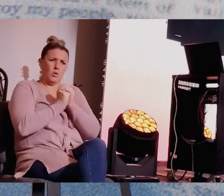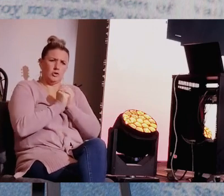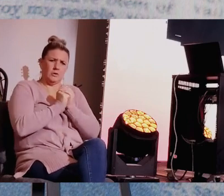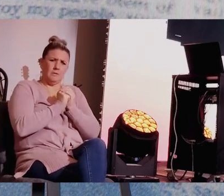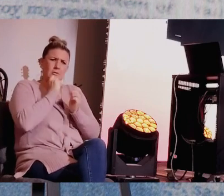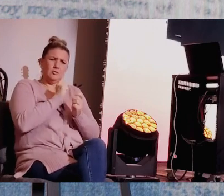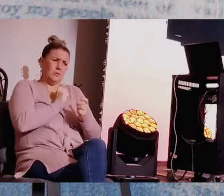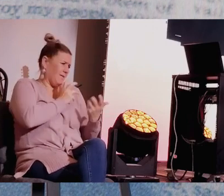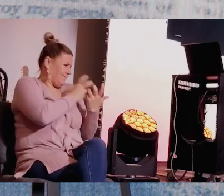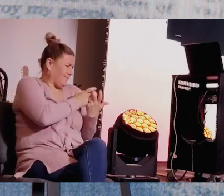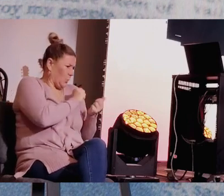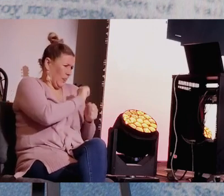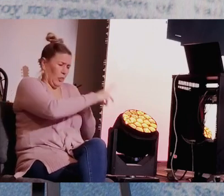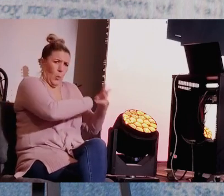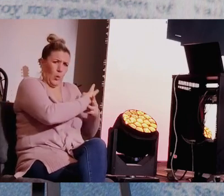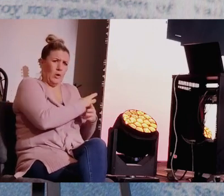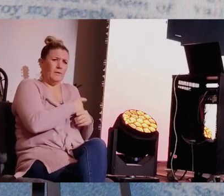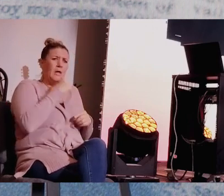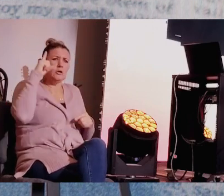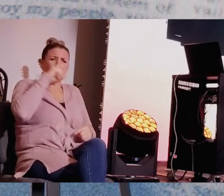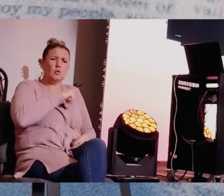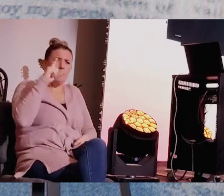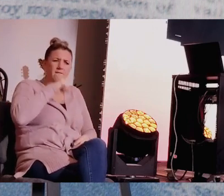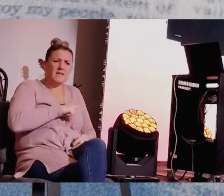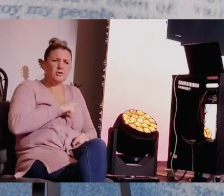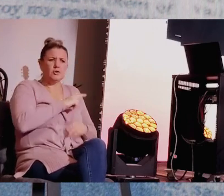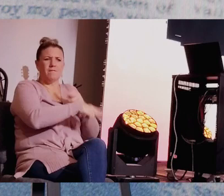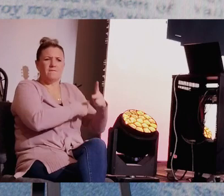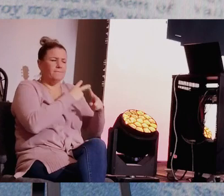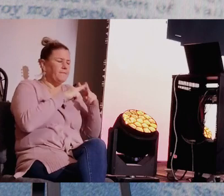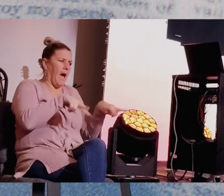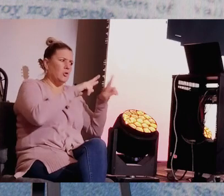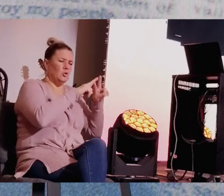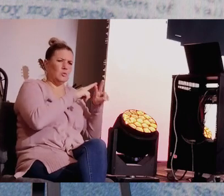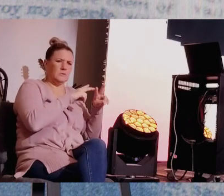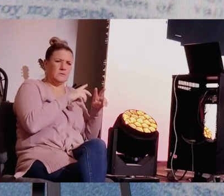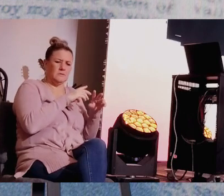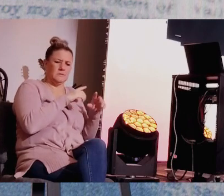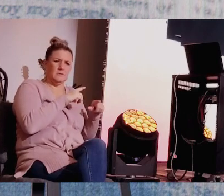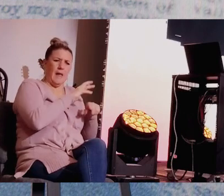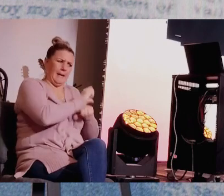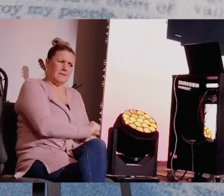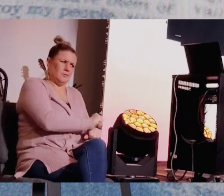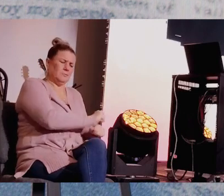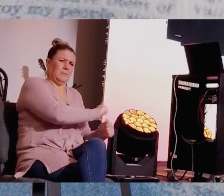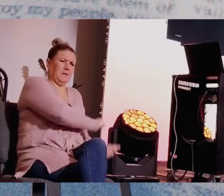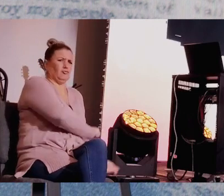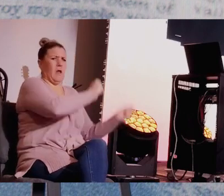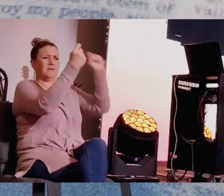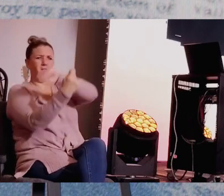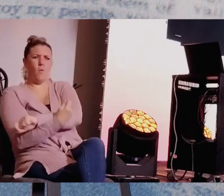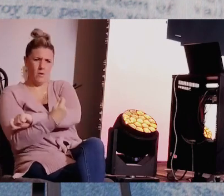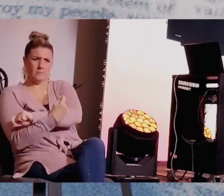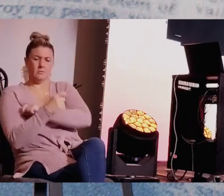conformed to this world any longer with its superficial values and customs, but be what? Transformed. I'm going to just